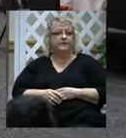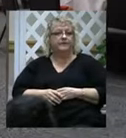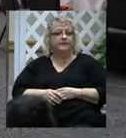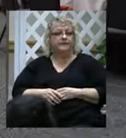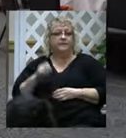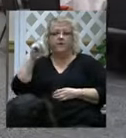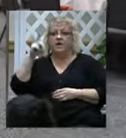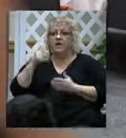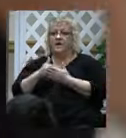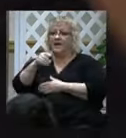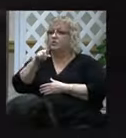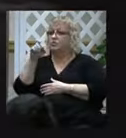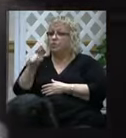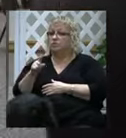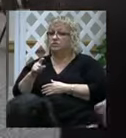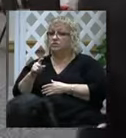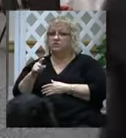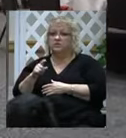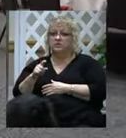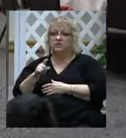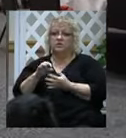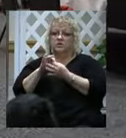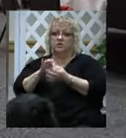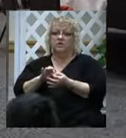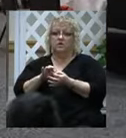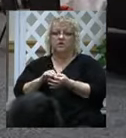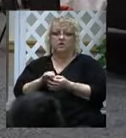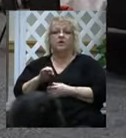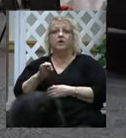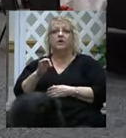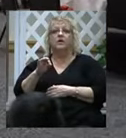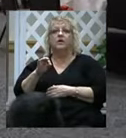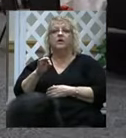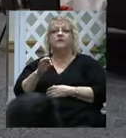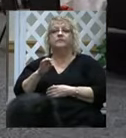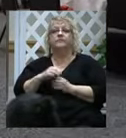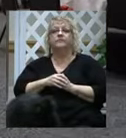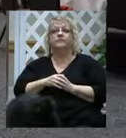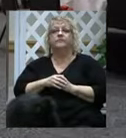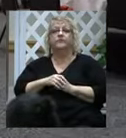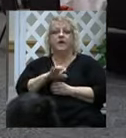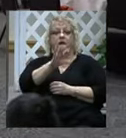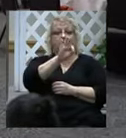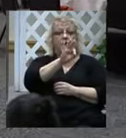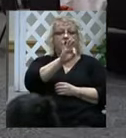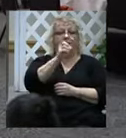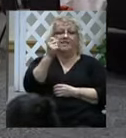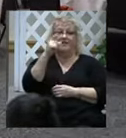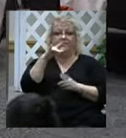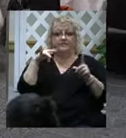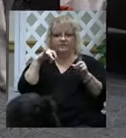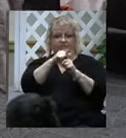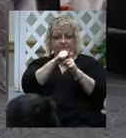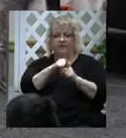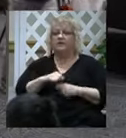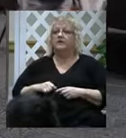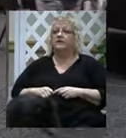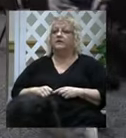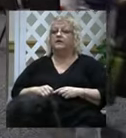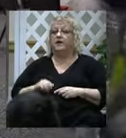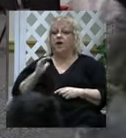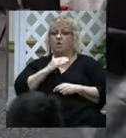Okay, this question I think relates to this panel. As a result of 9/11, our country did an assessment of the